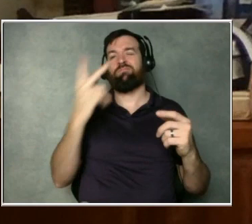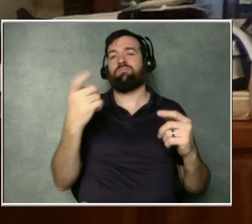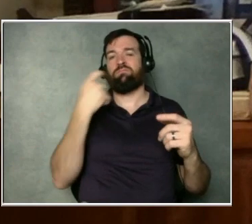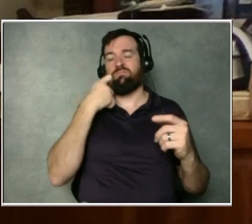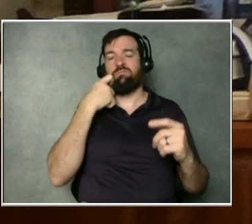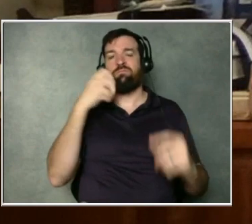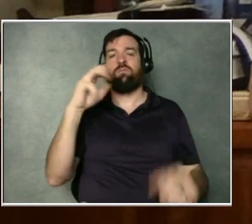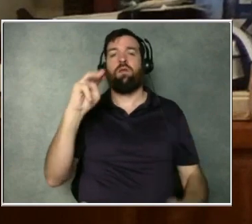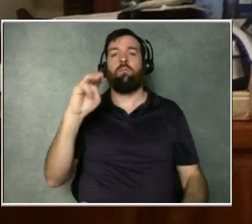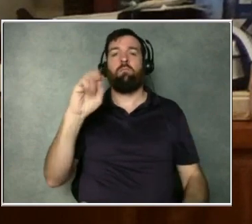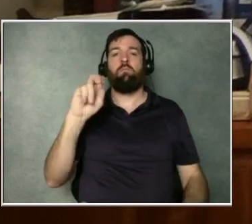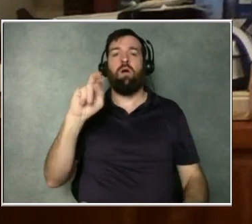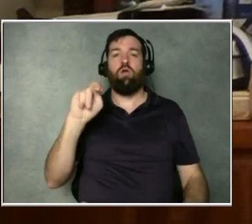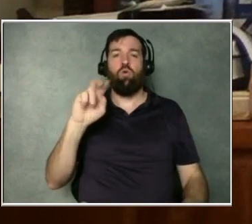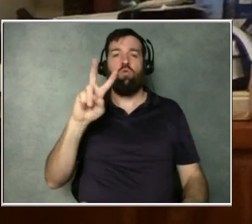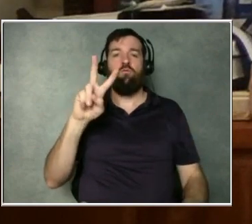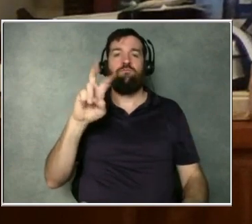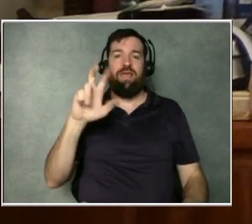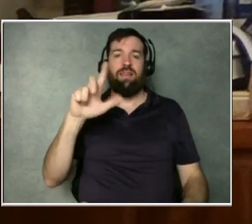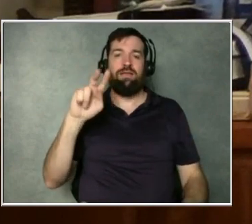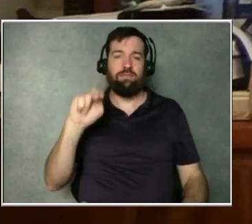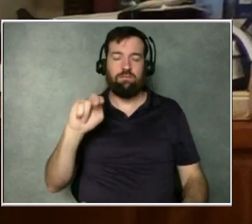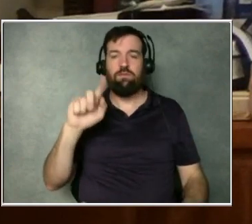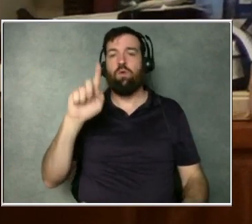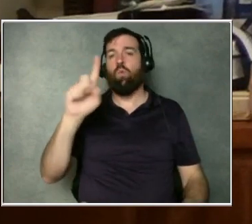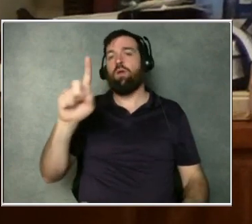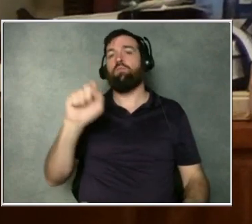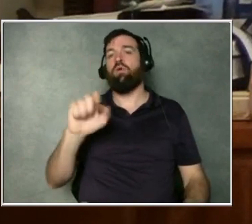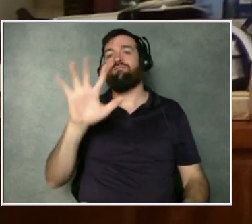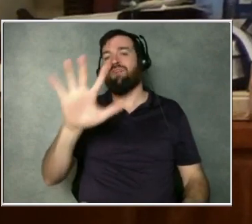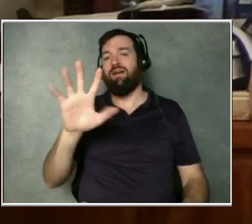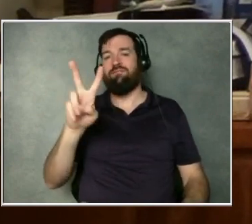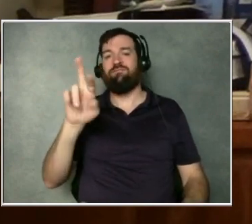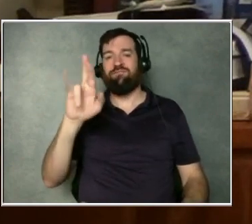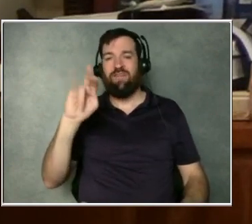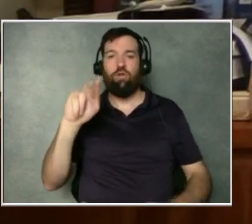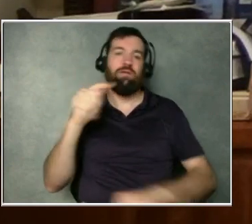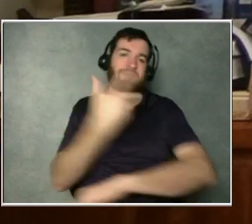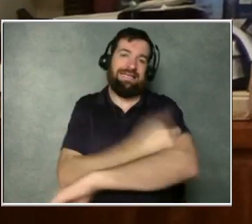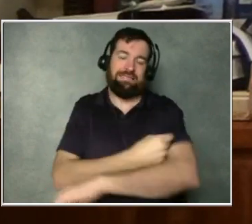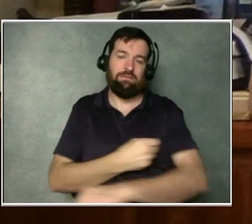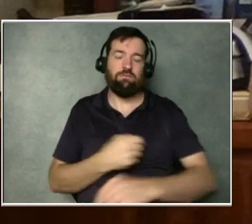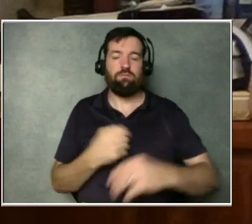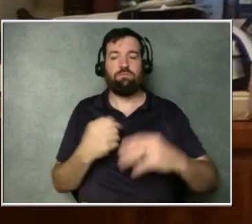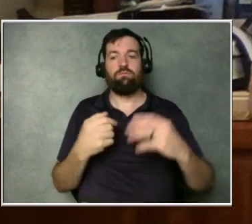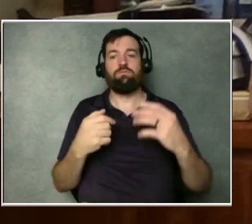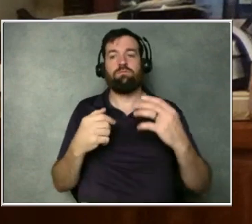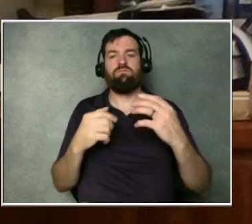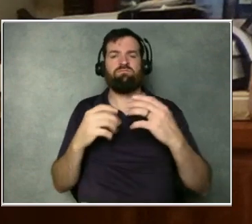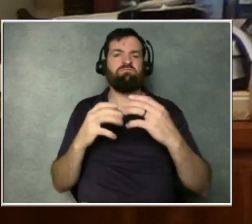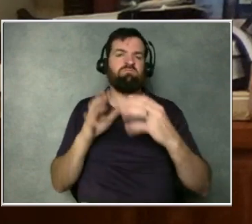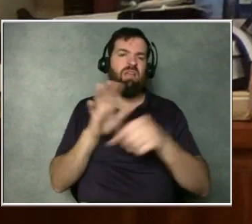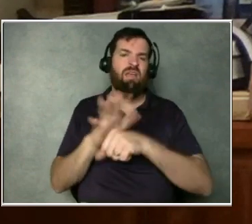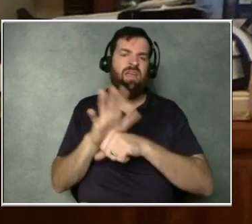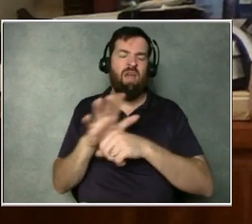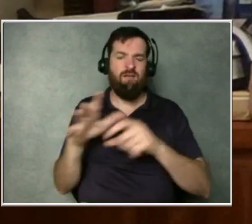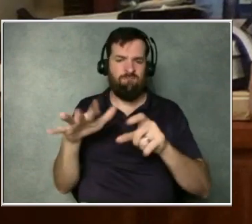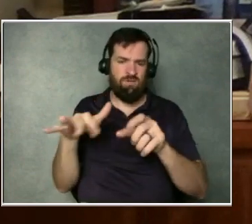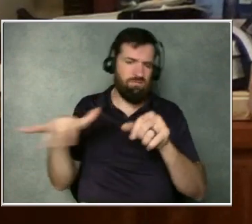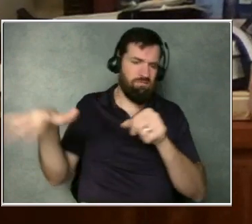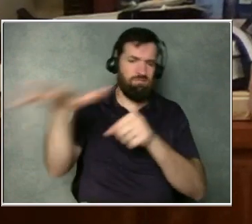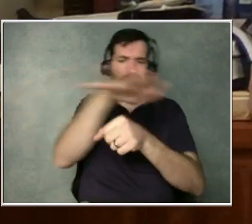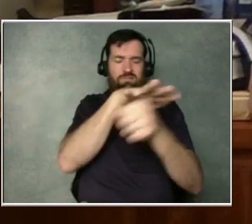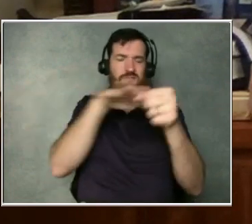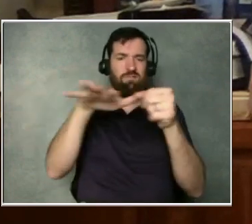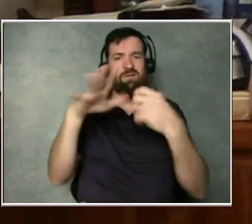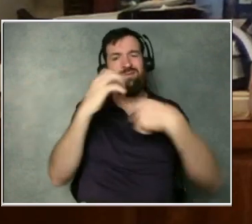monovalent XBB 1.5 variant vaccine, there's enough cross protection to protect